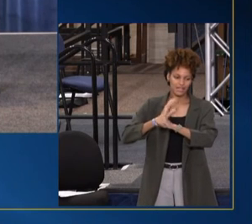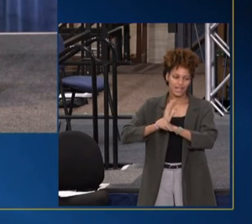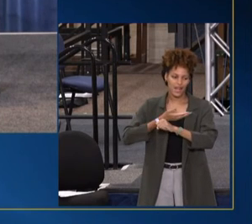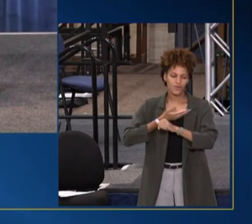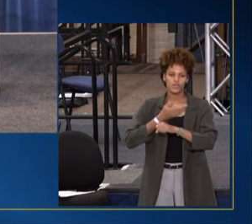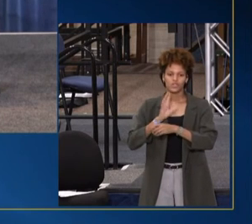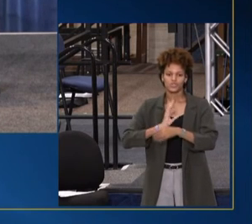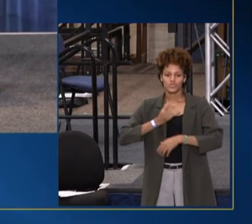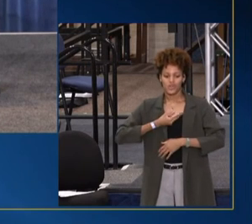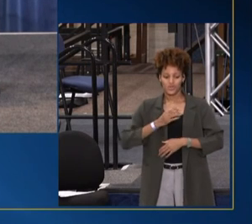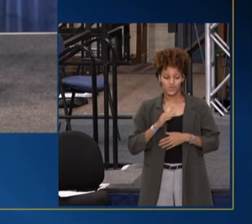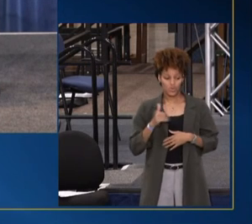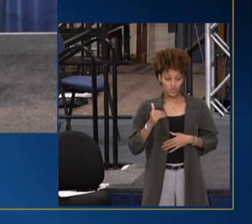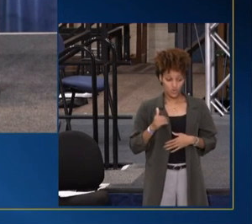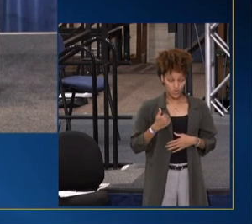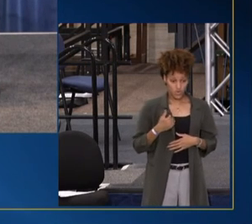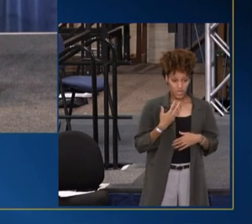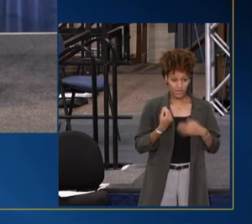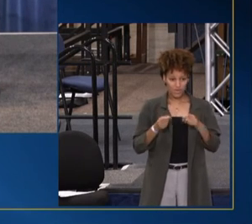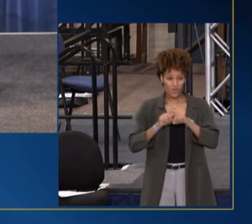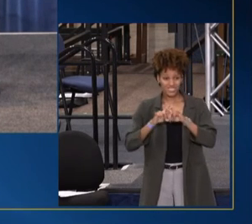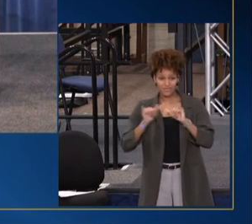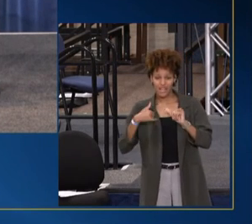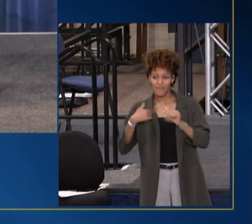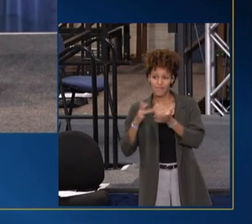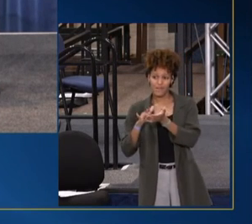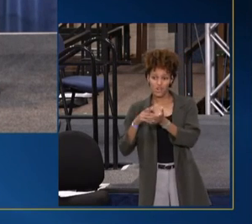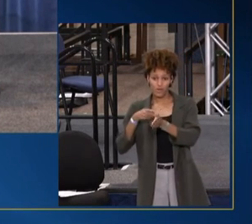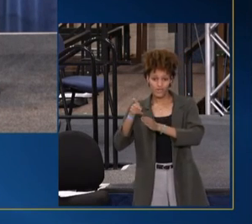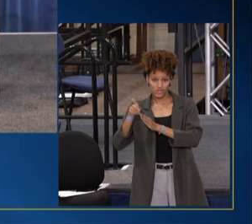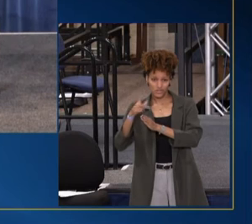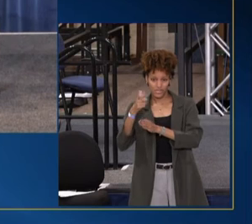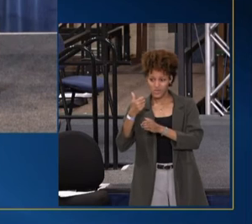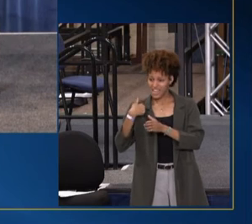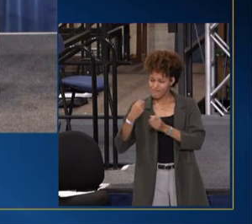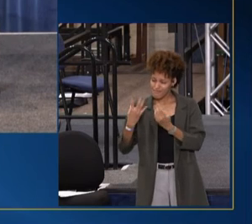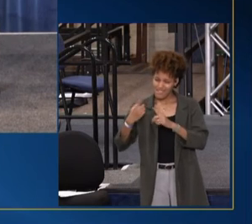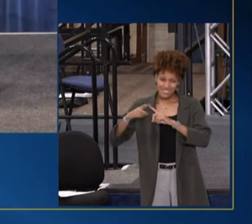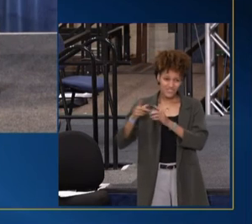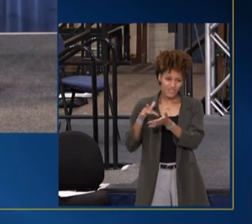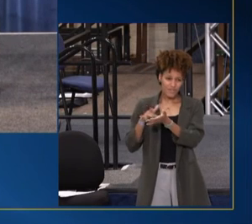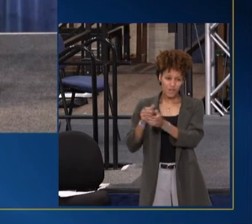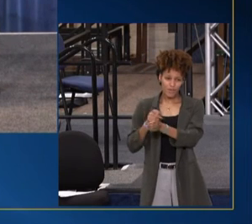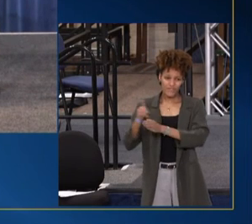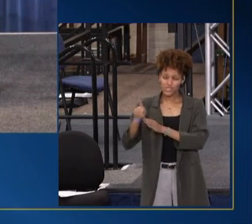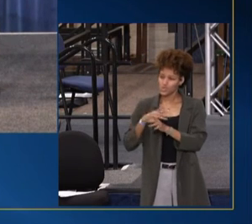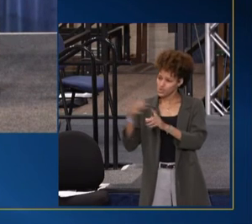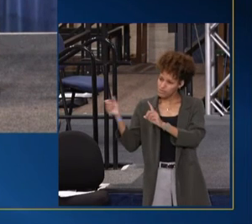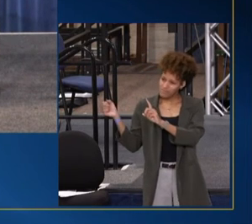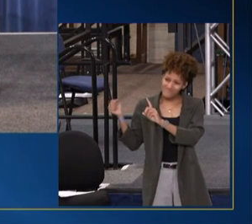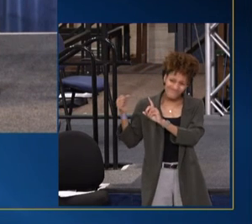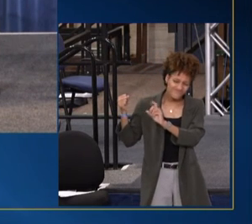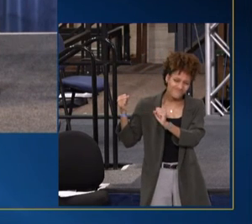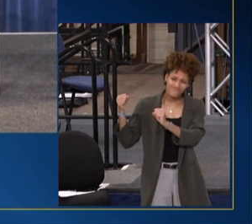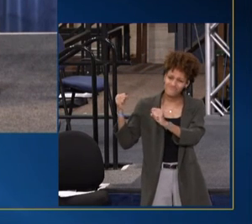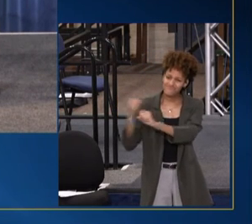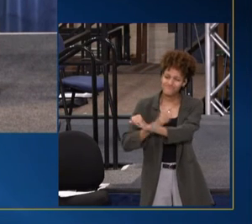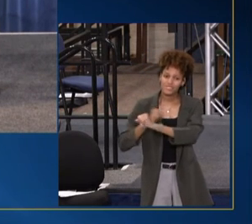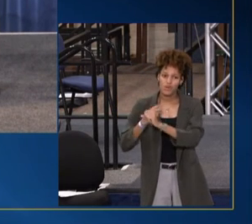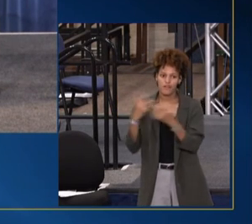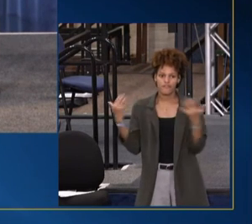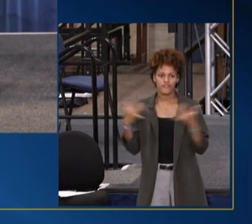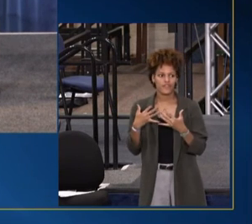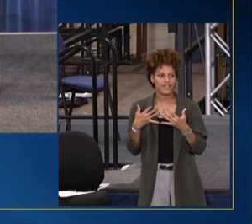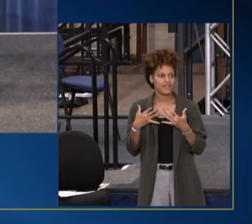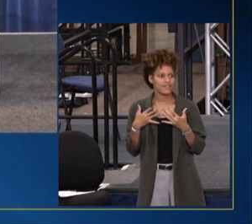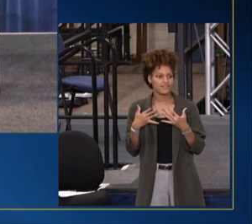in this moment, but our medical professionals? We have medical professionals across the country who are under attack, who are afraid to practice